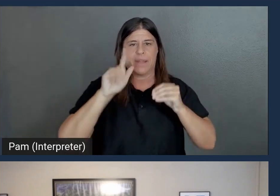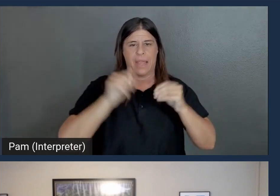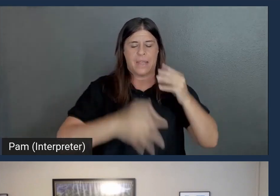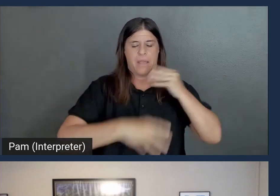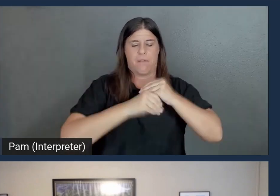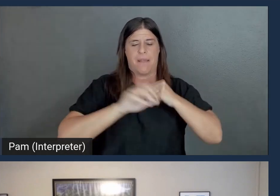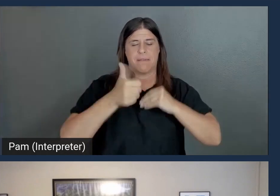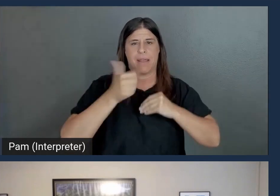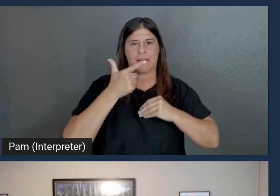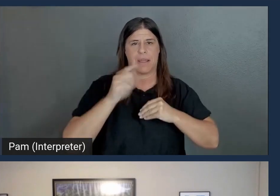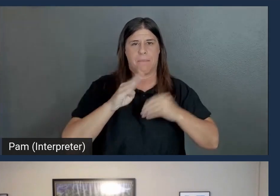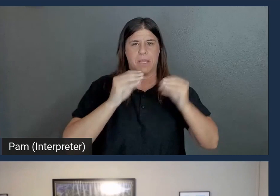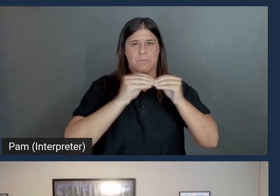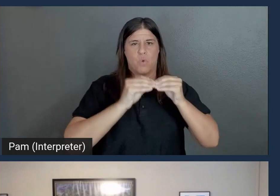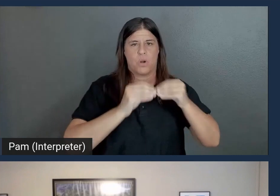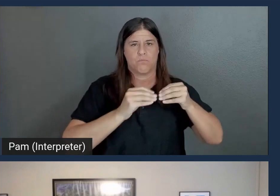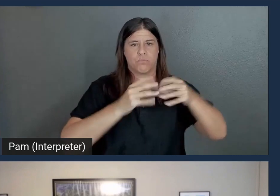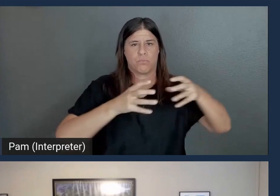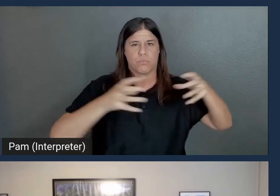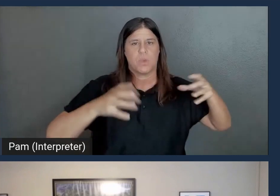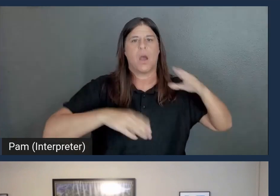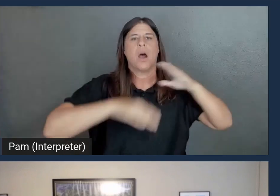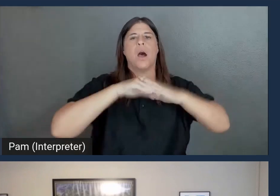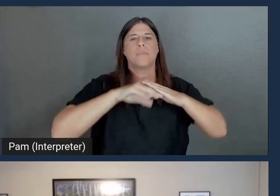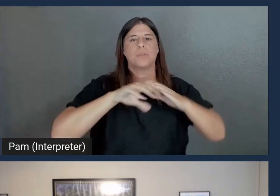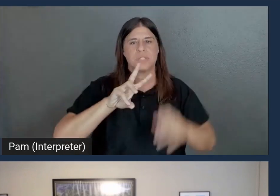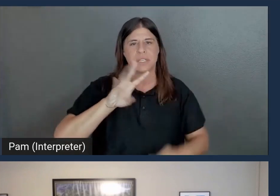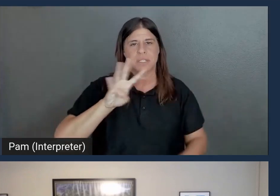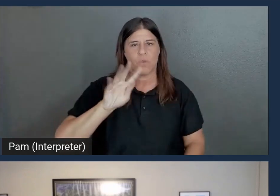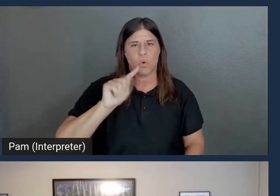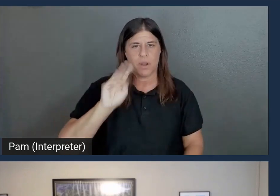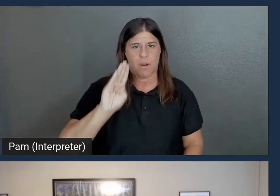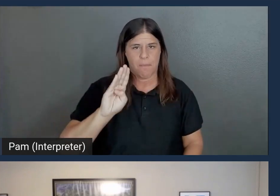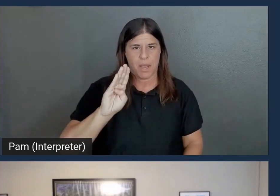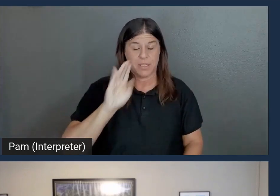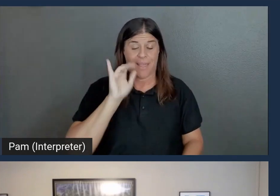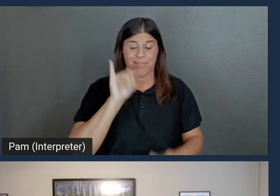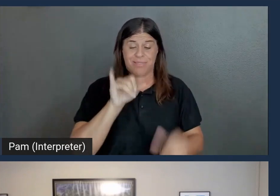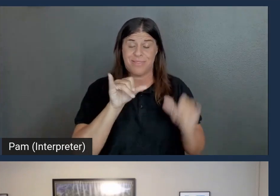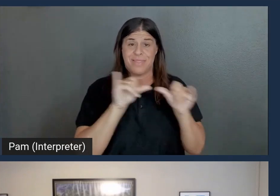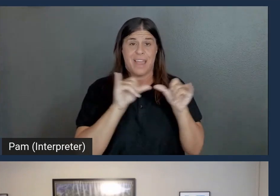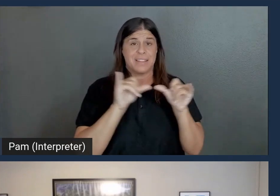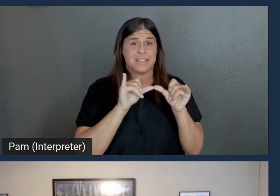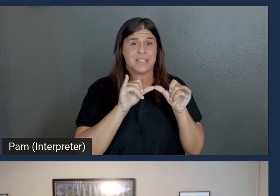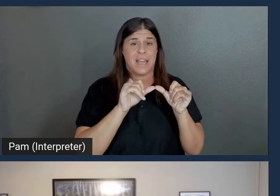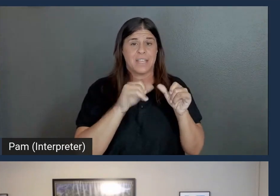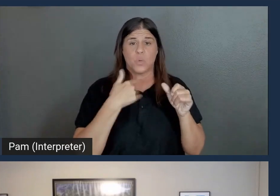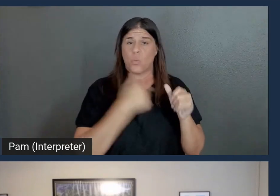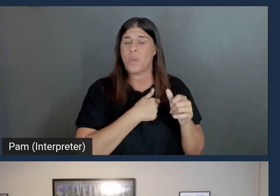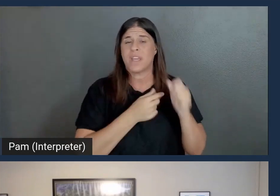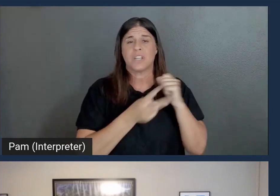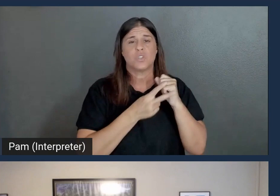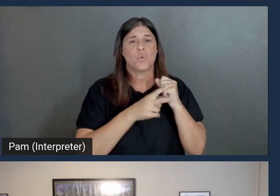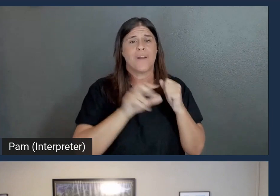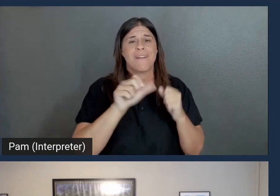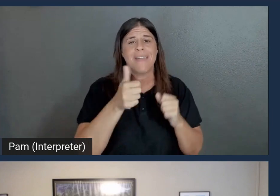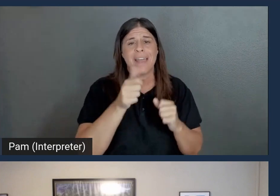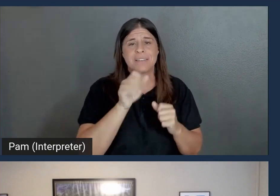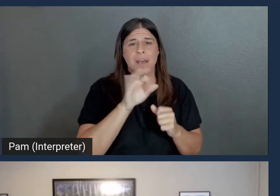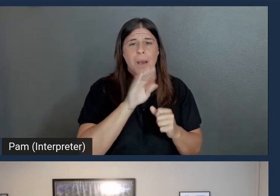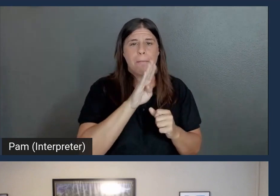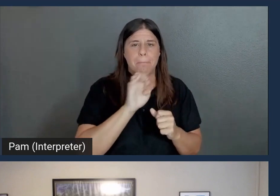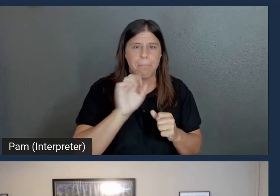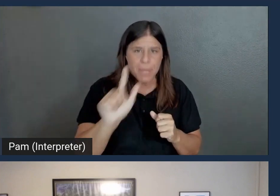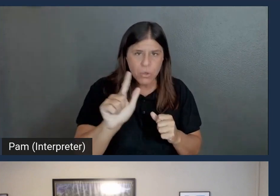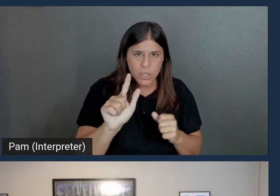chunk and go up like that, up to 64 terabytes. With that size data, we can store tens of billions of relationships and